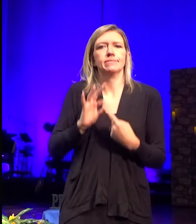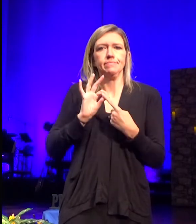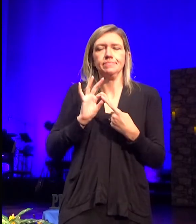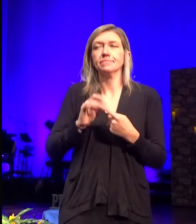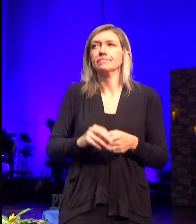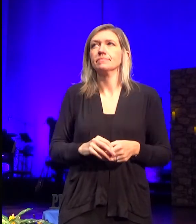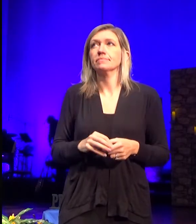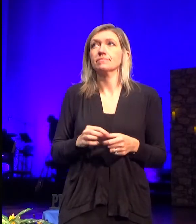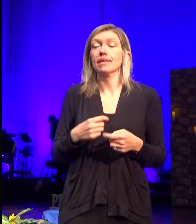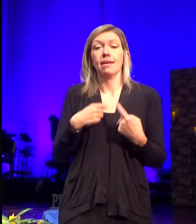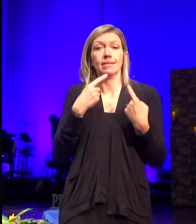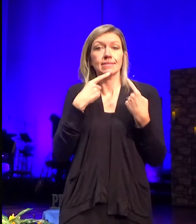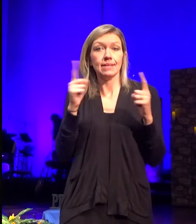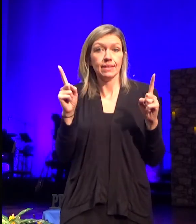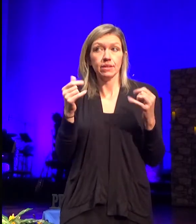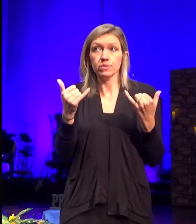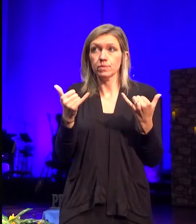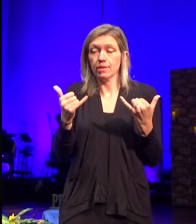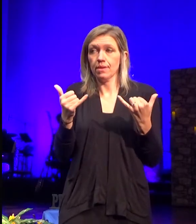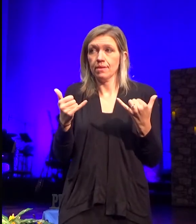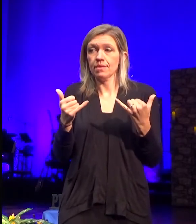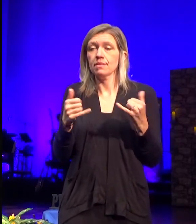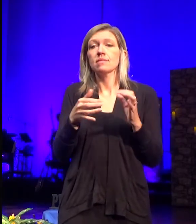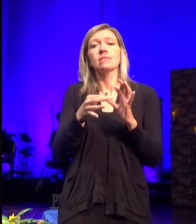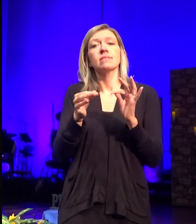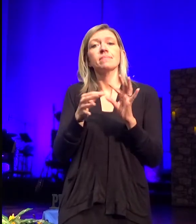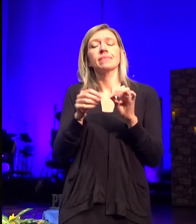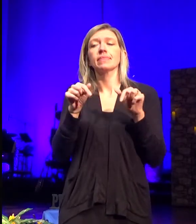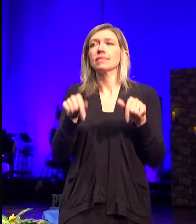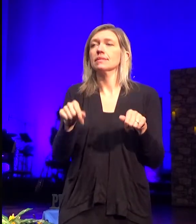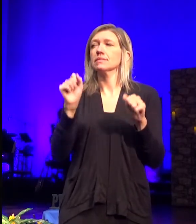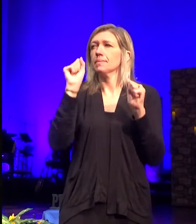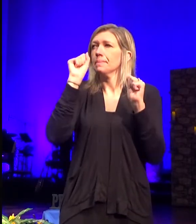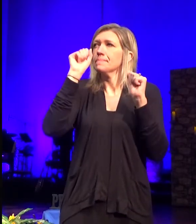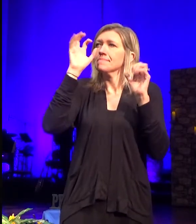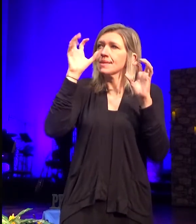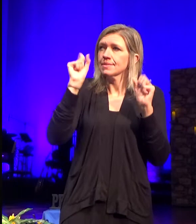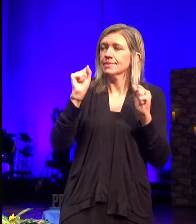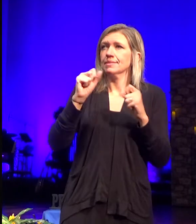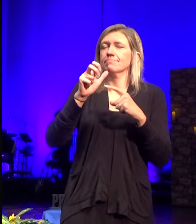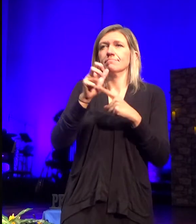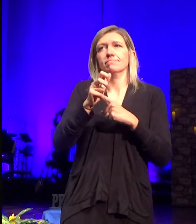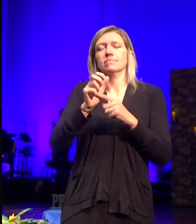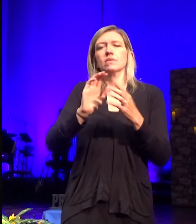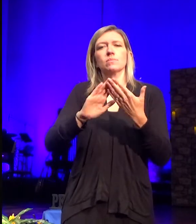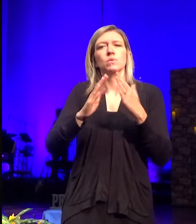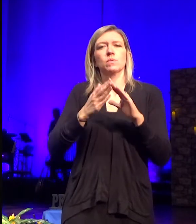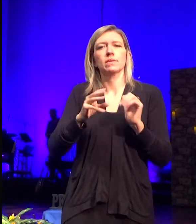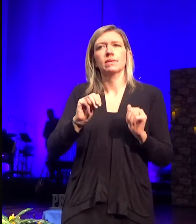I declare today, that this amazing community of Mile High Church,